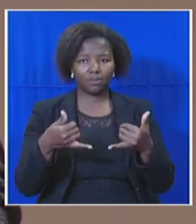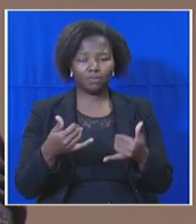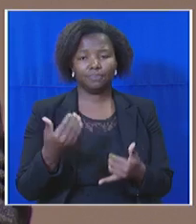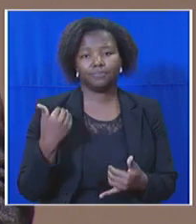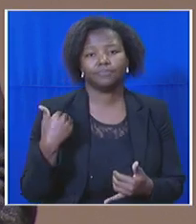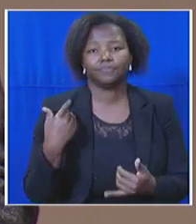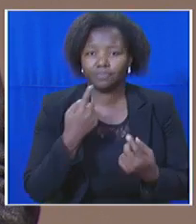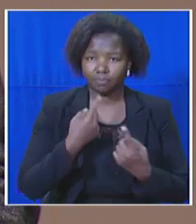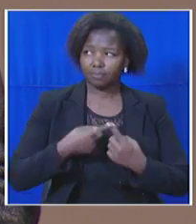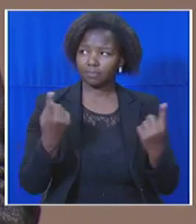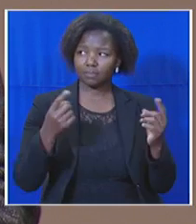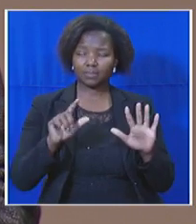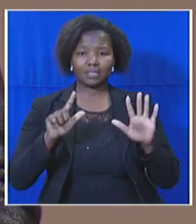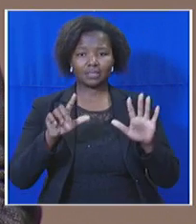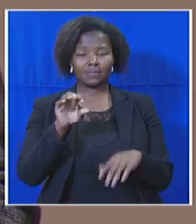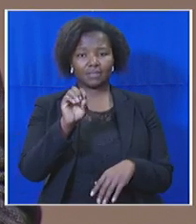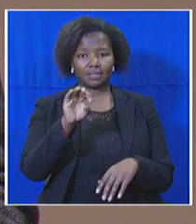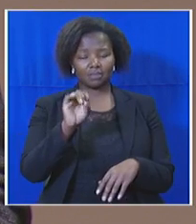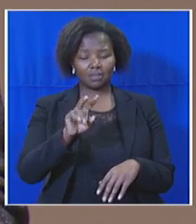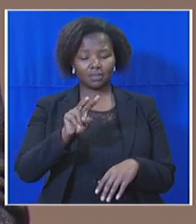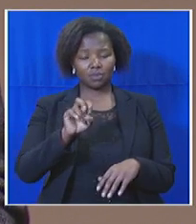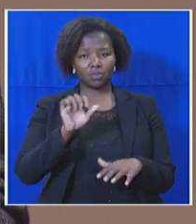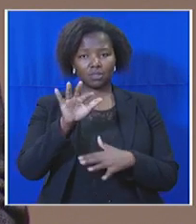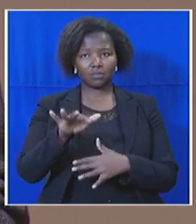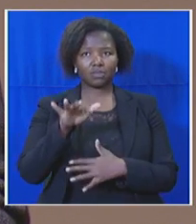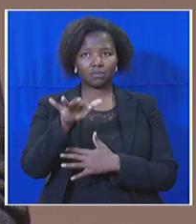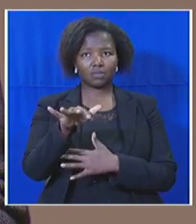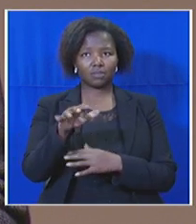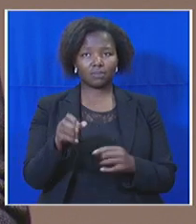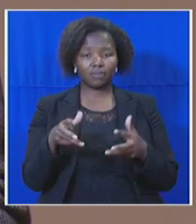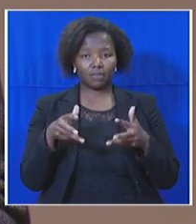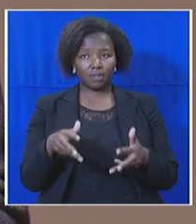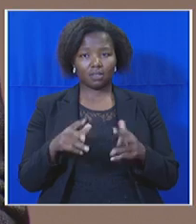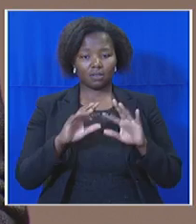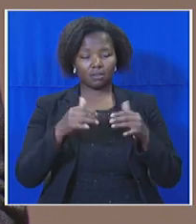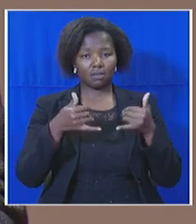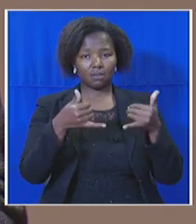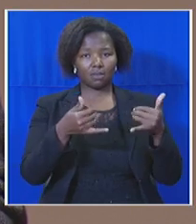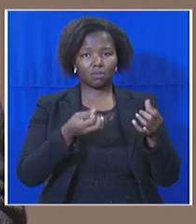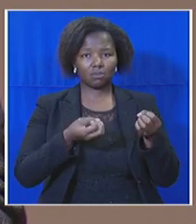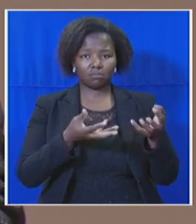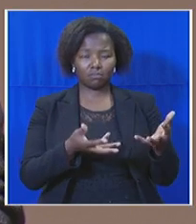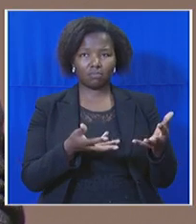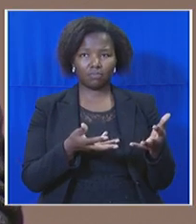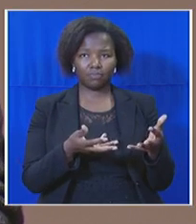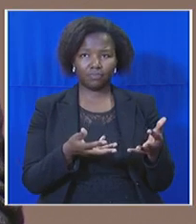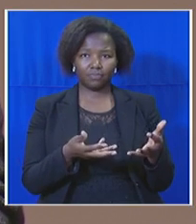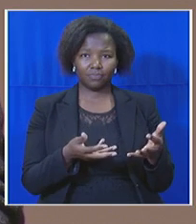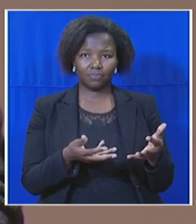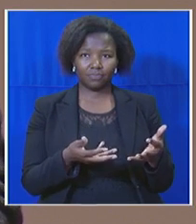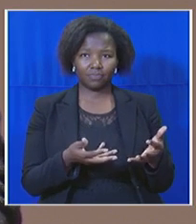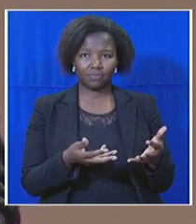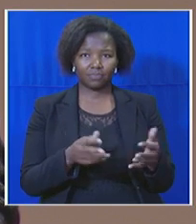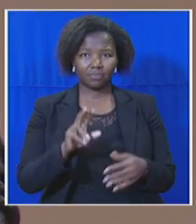Monday, the 7th September 2015, and the award will be handed to the unit by the Secretary General of the